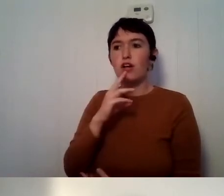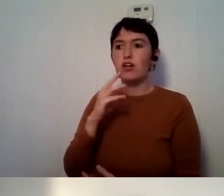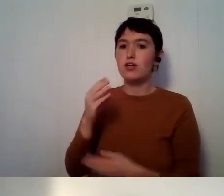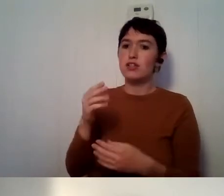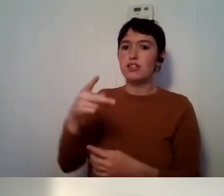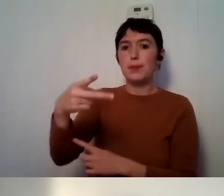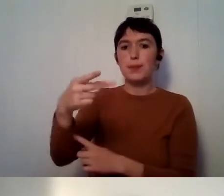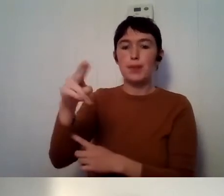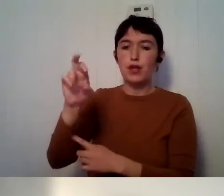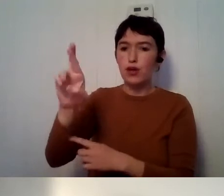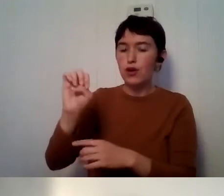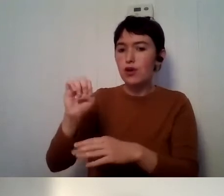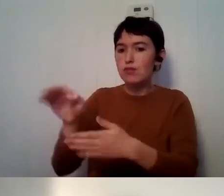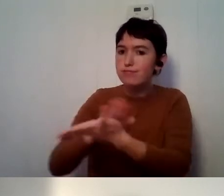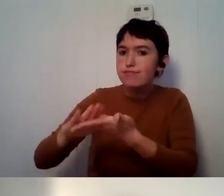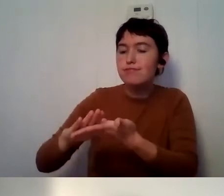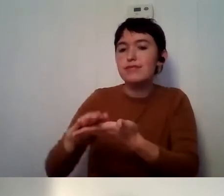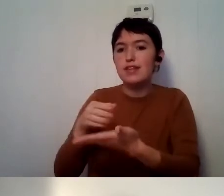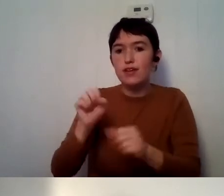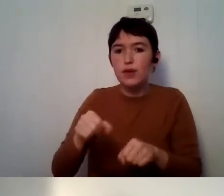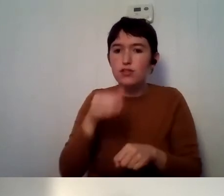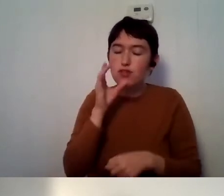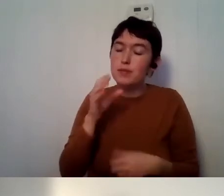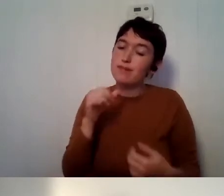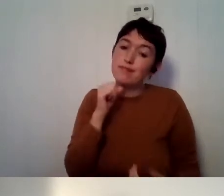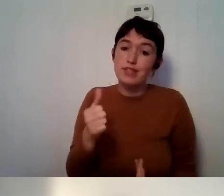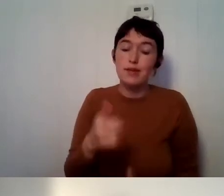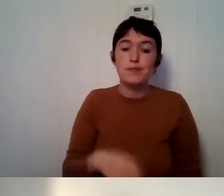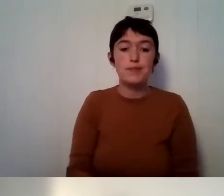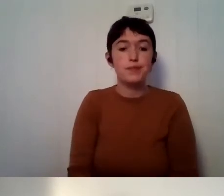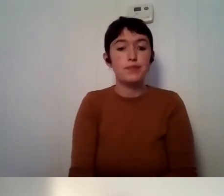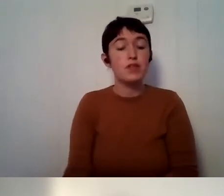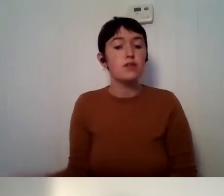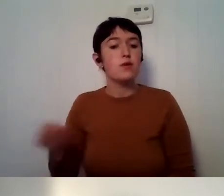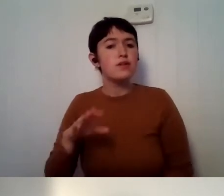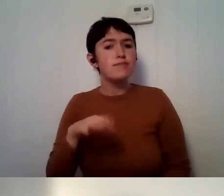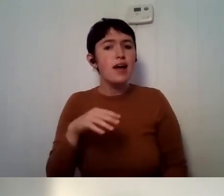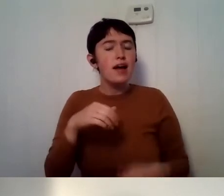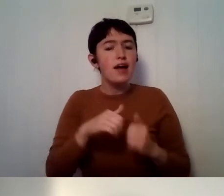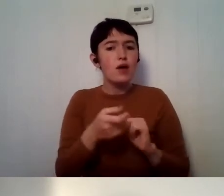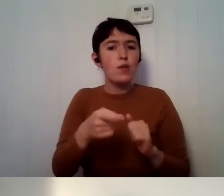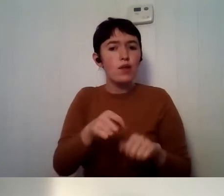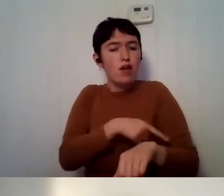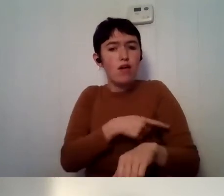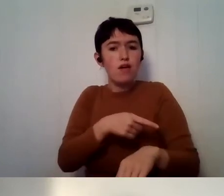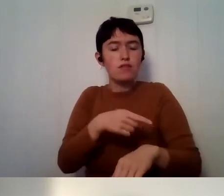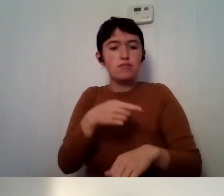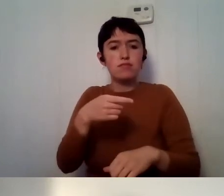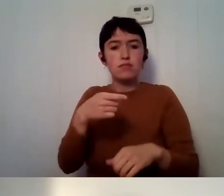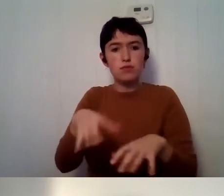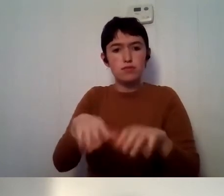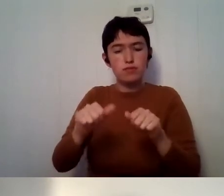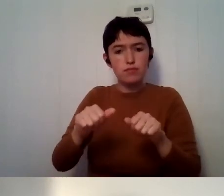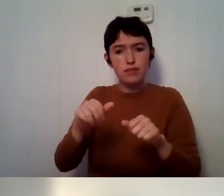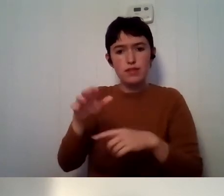right, our next question is from Megan. Craig, how long did it take you to film this movie? It took us 4 years to film. We went to